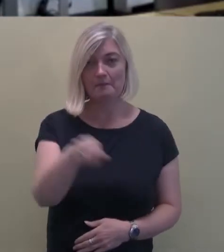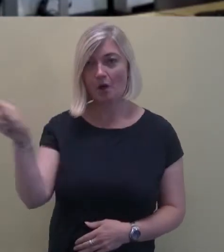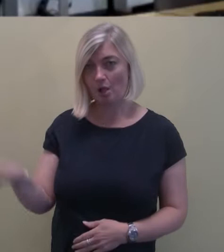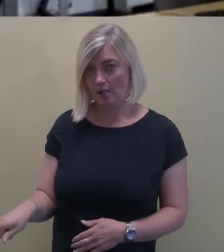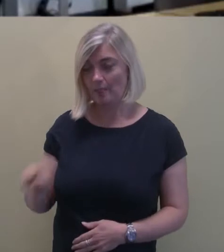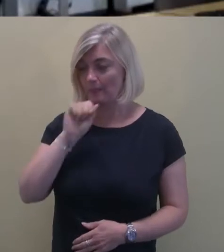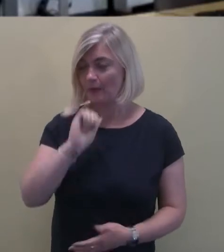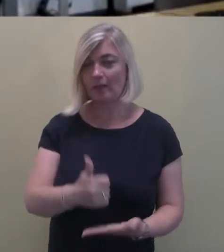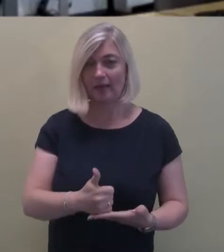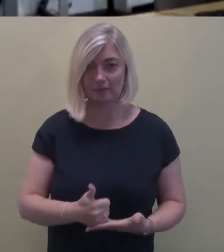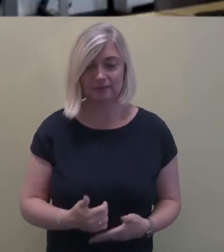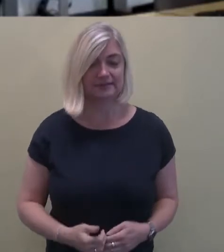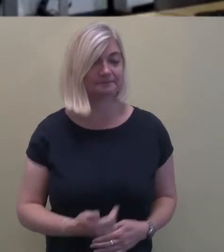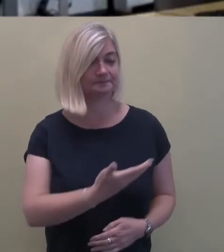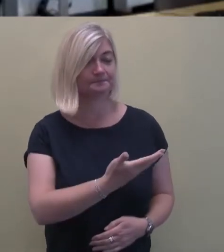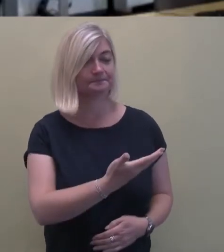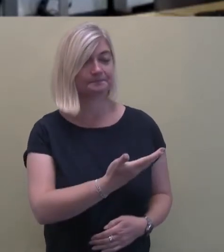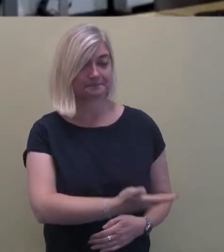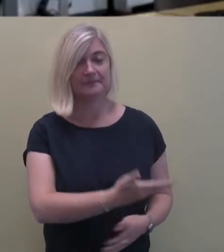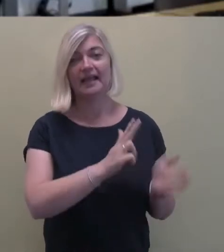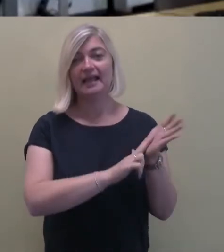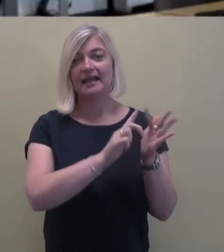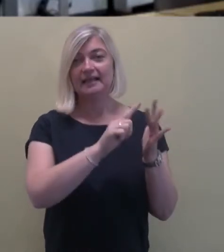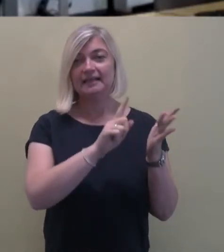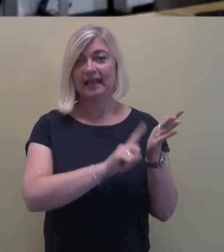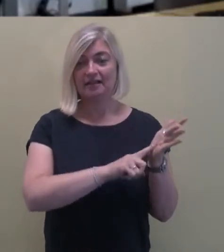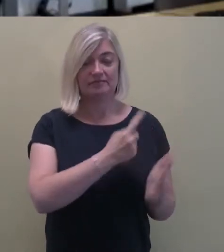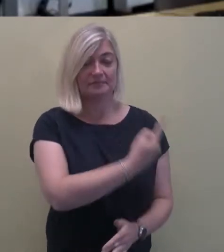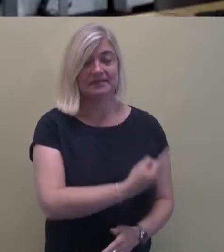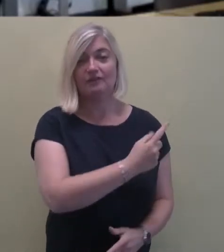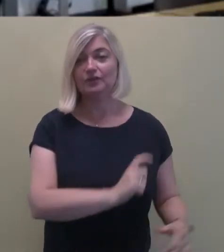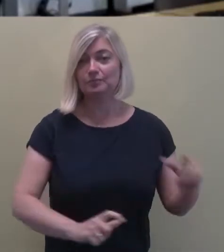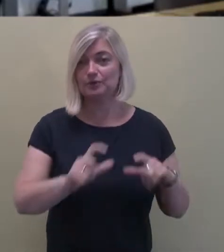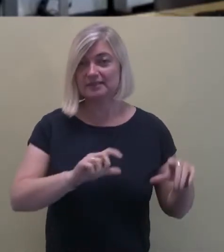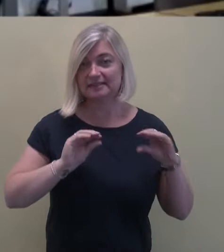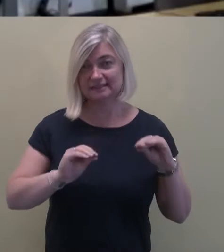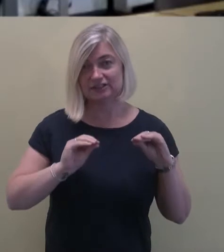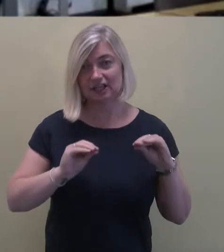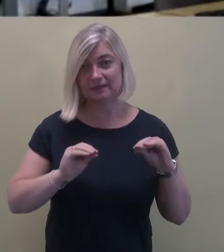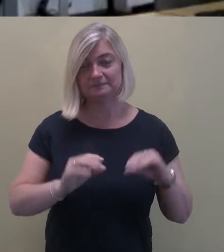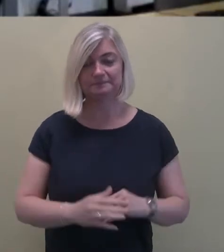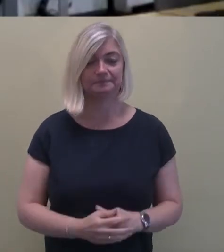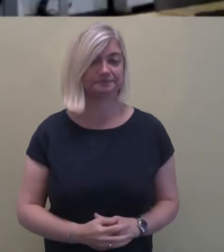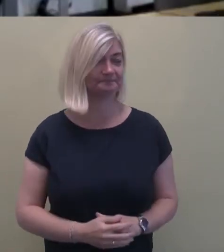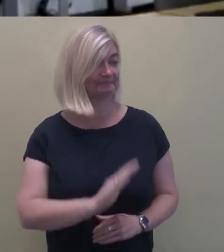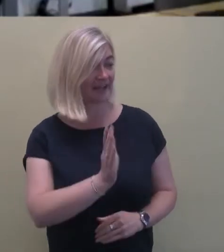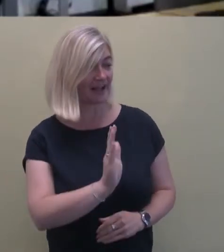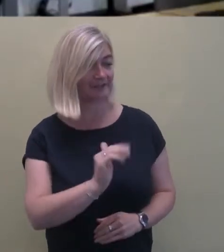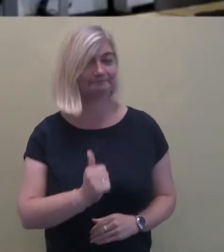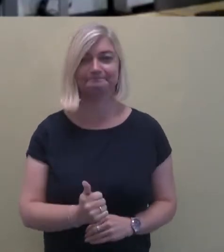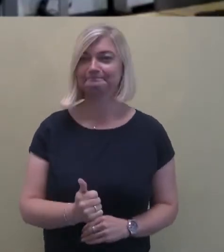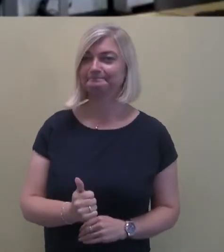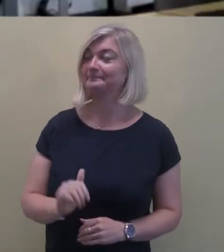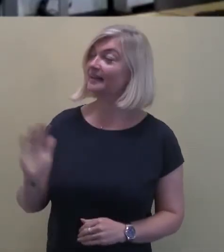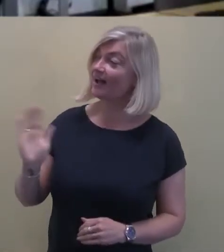with us at Walsall College, or for people who need to support adults or young people with their education and training needs as well. So with